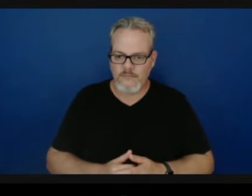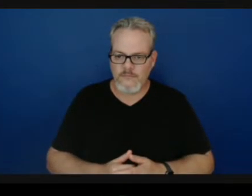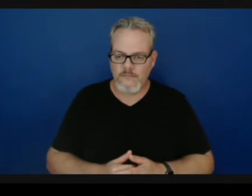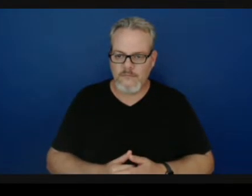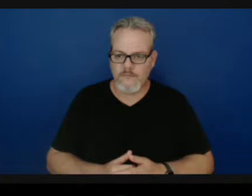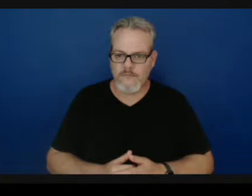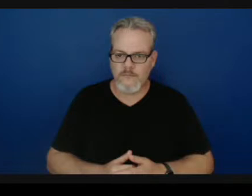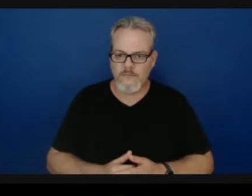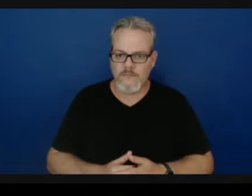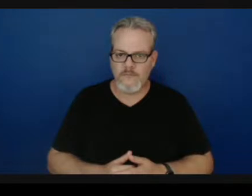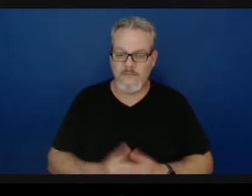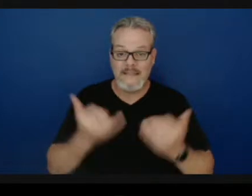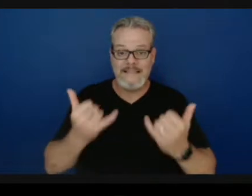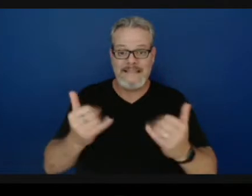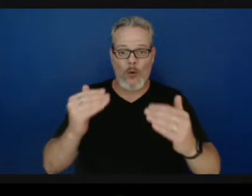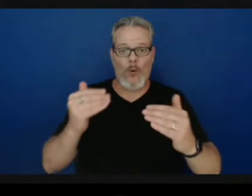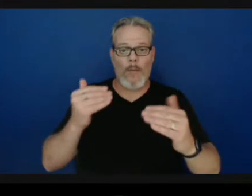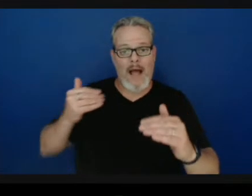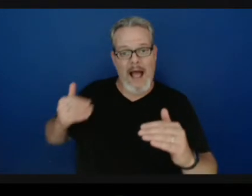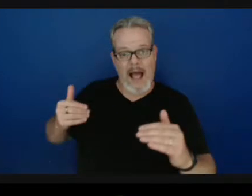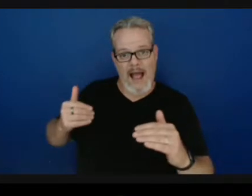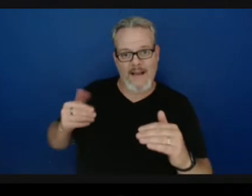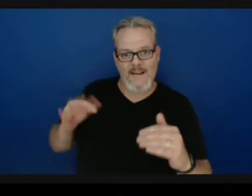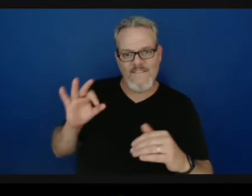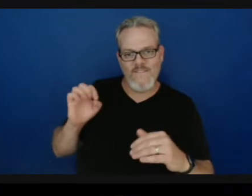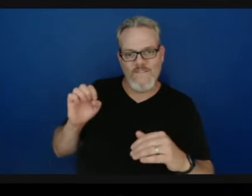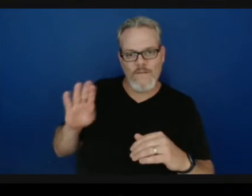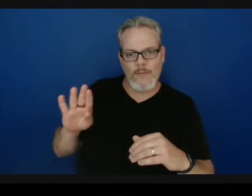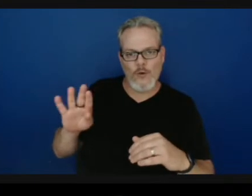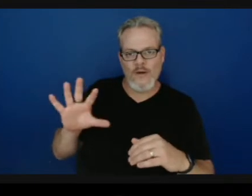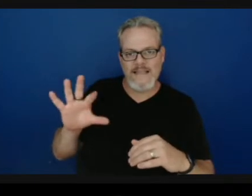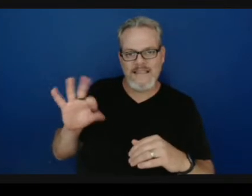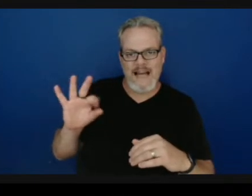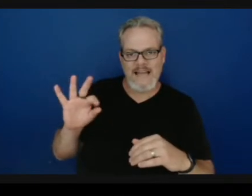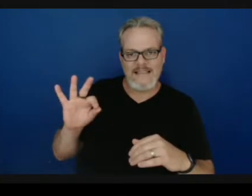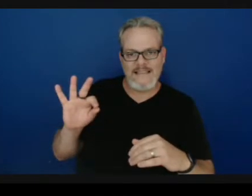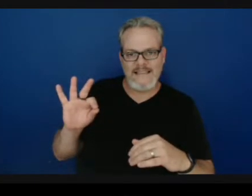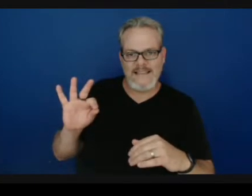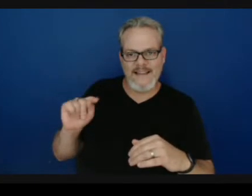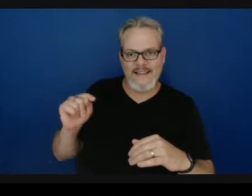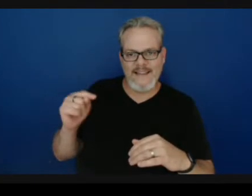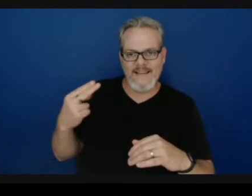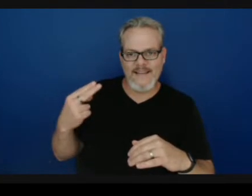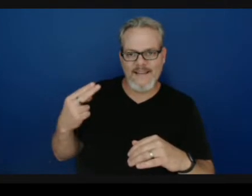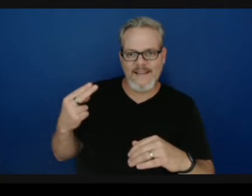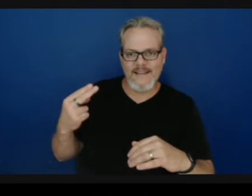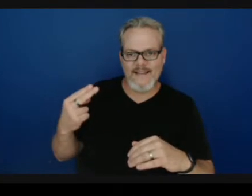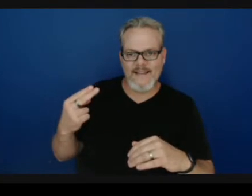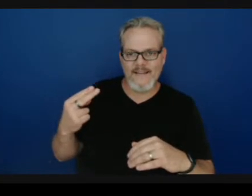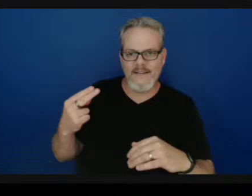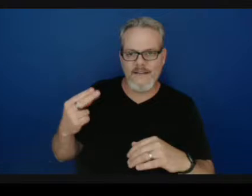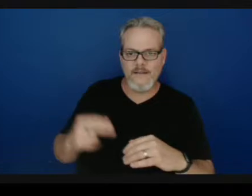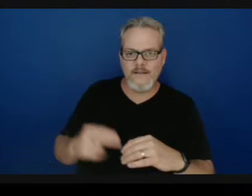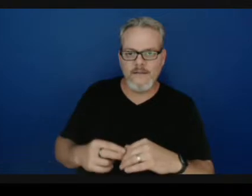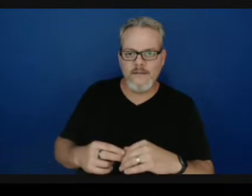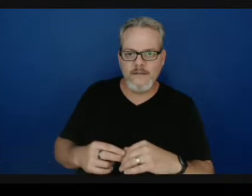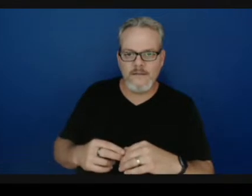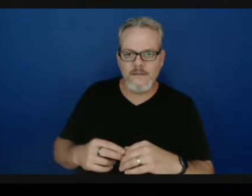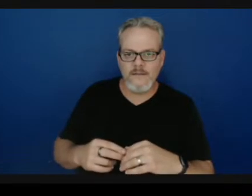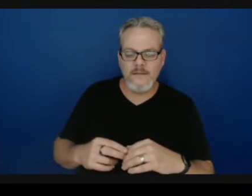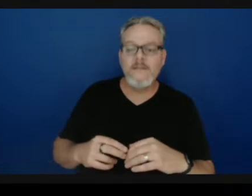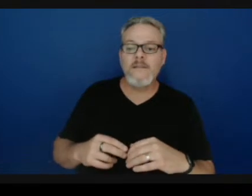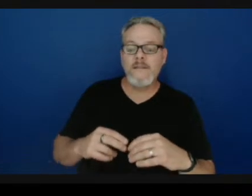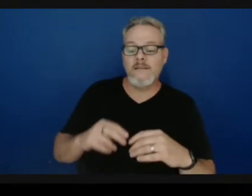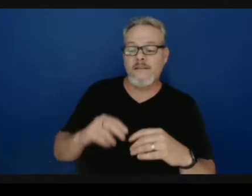from February now, right? This is February 9th to the let's see, January 28th, February